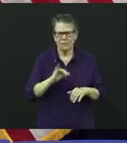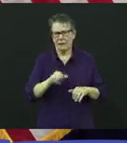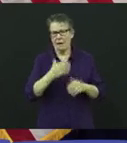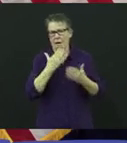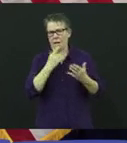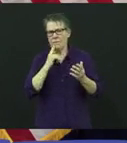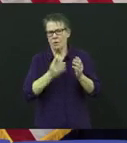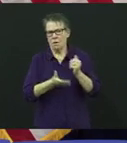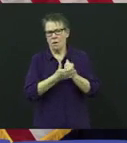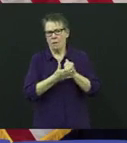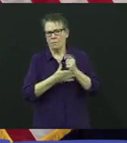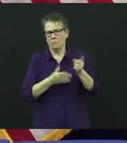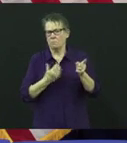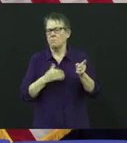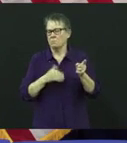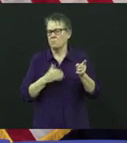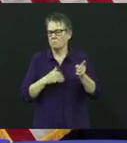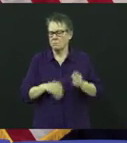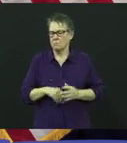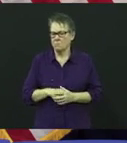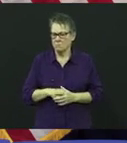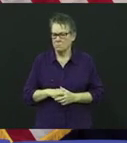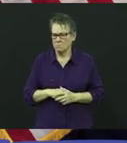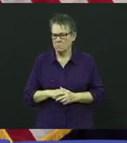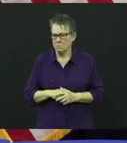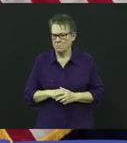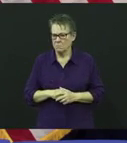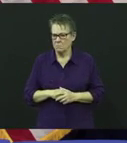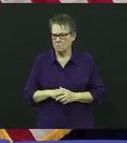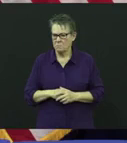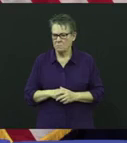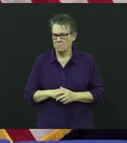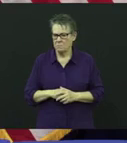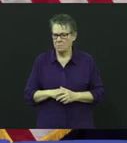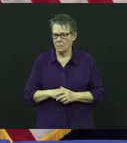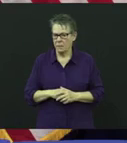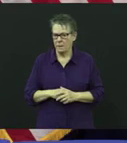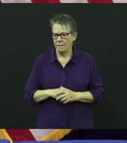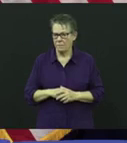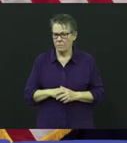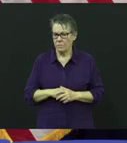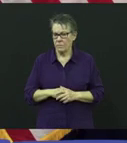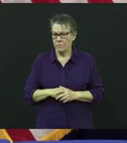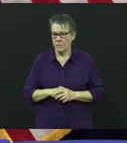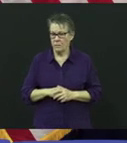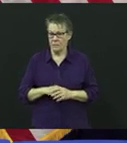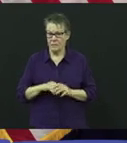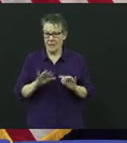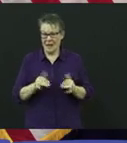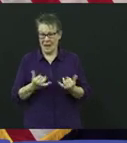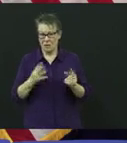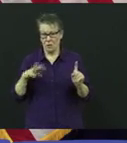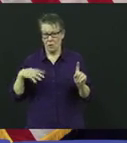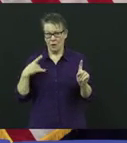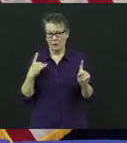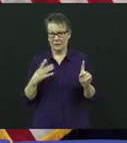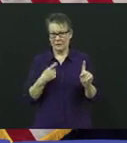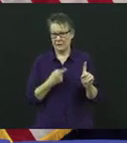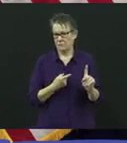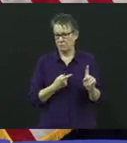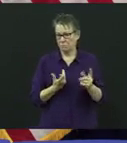this together. In real time in Washington right now, having just gotten off the phone with Senator Menendez and